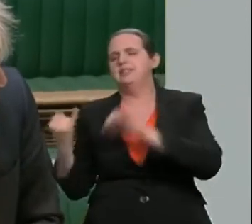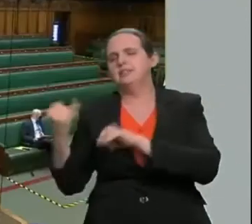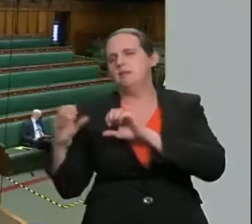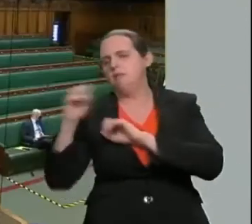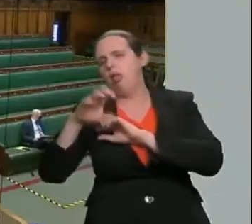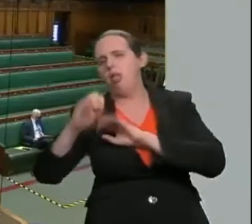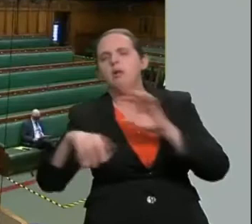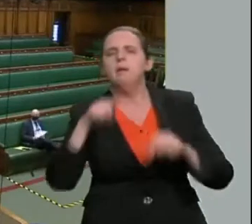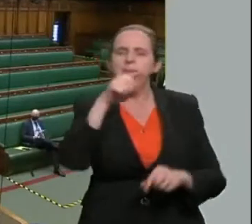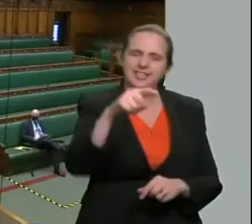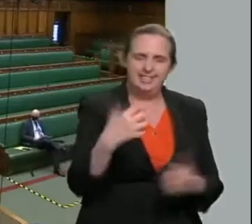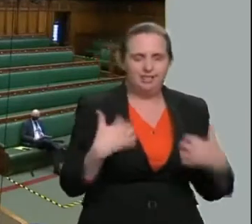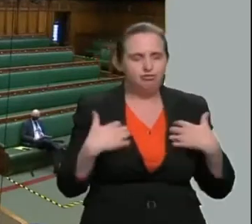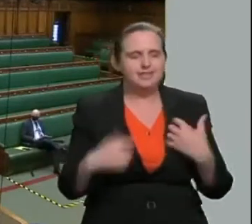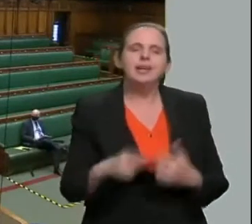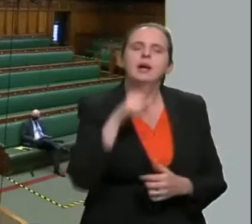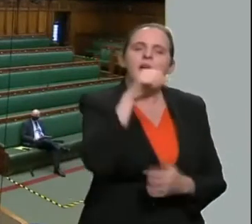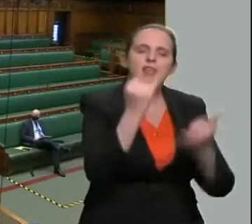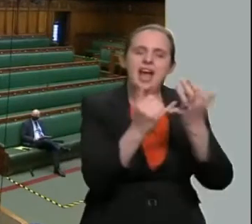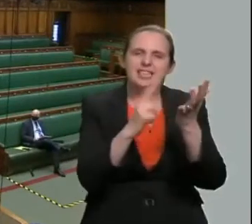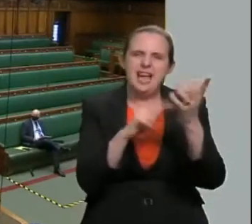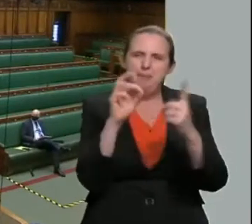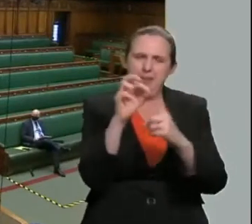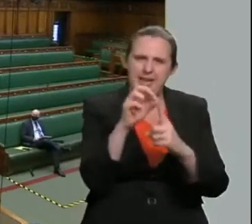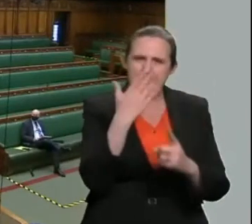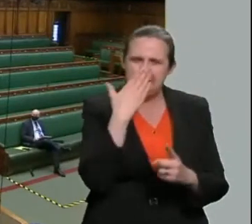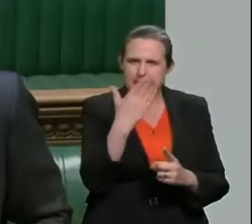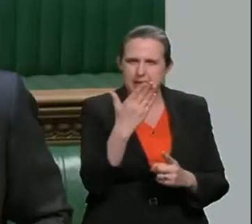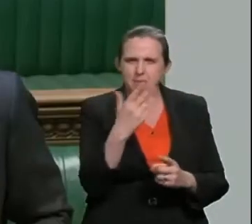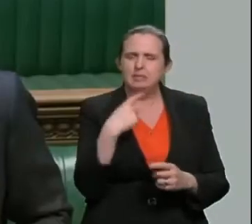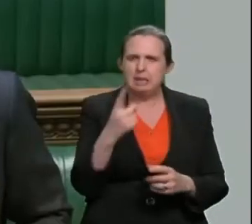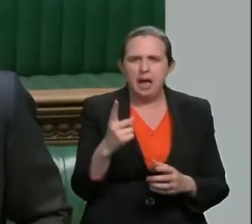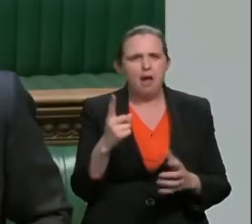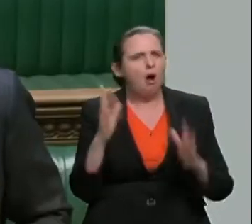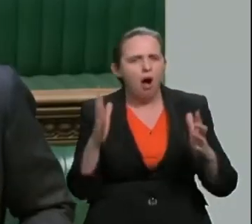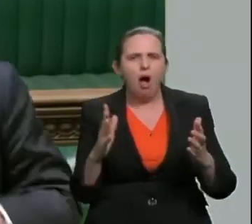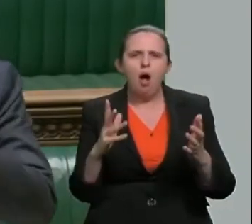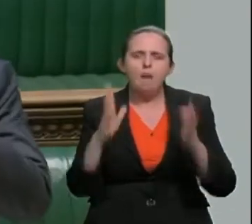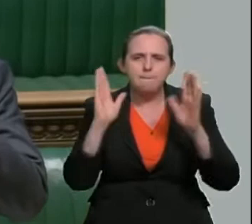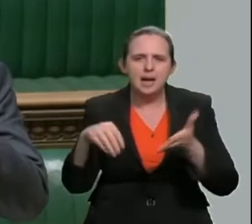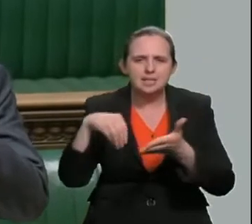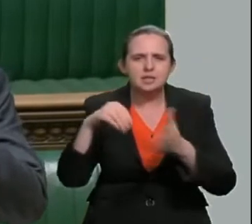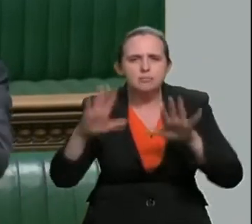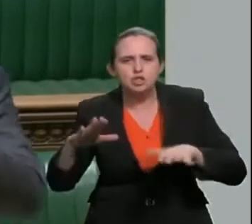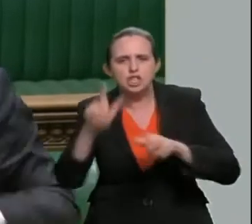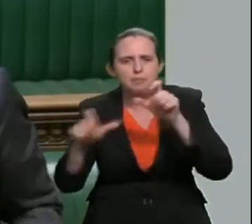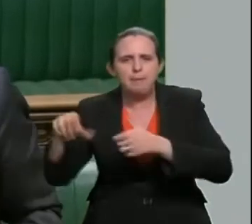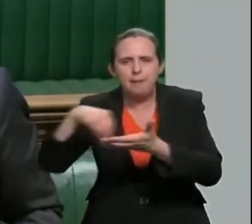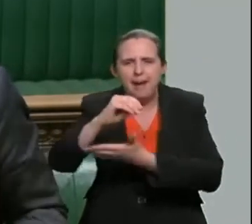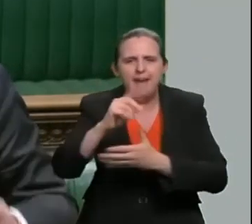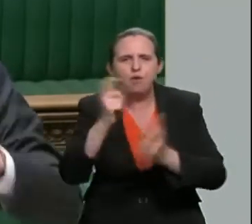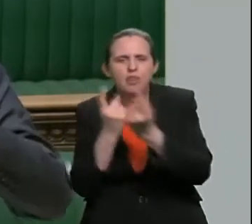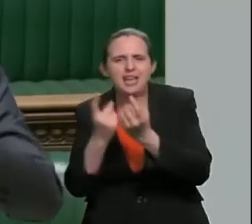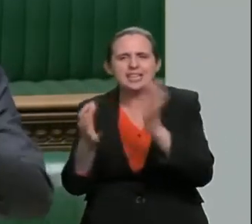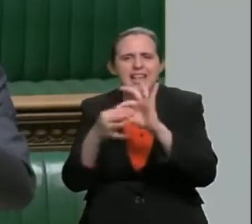Speaker. That believes fundamentally that it is the duty of the taxpayer to pay for more and more and more. We want to get people into jobs, Mr.